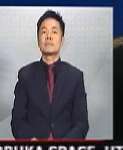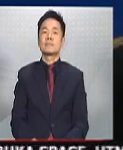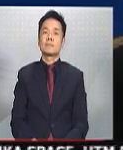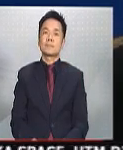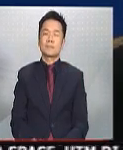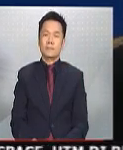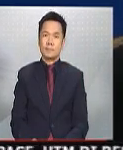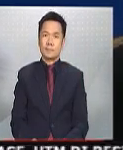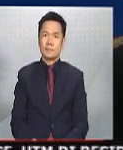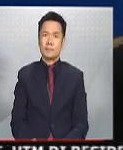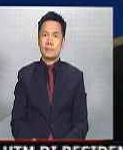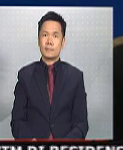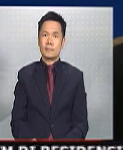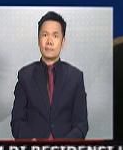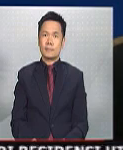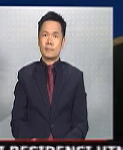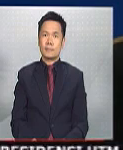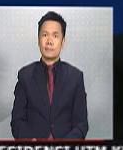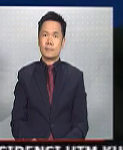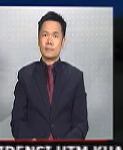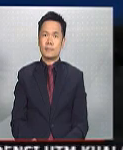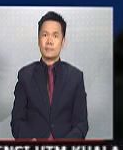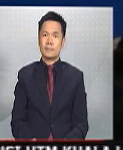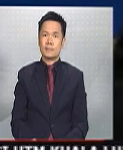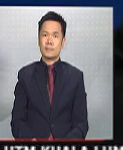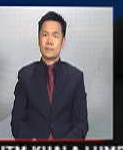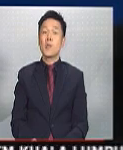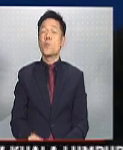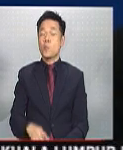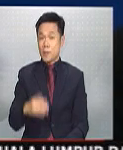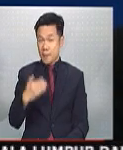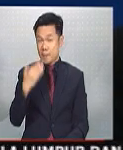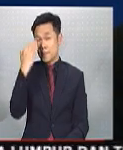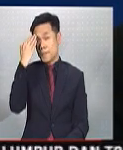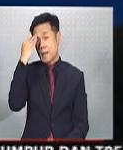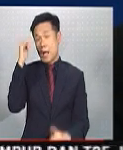We have a country entry strategy, which